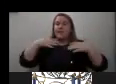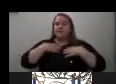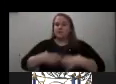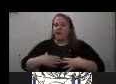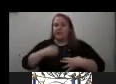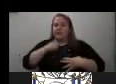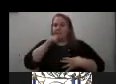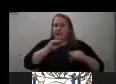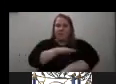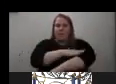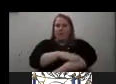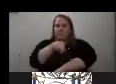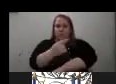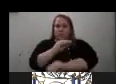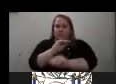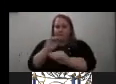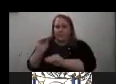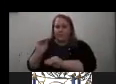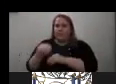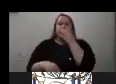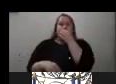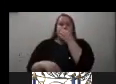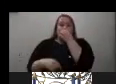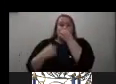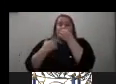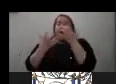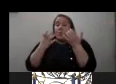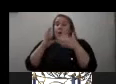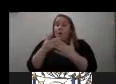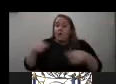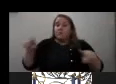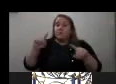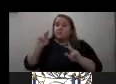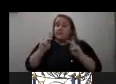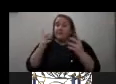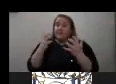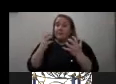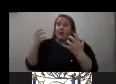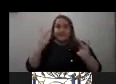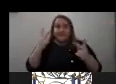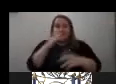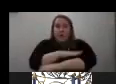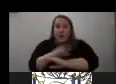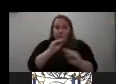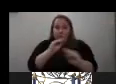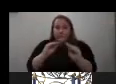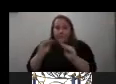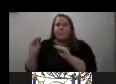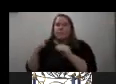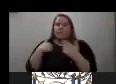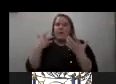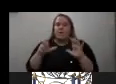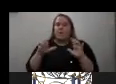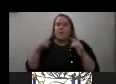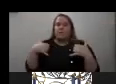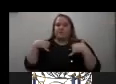move. And I want everyone to see their arms moving and see how they move. I don't want the jackets